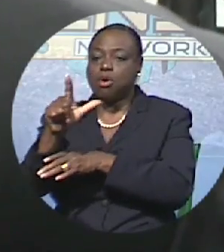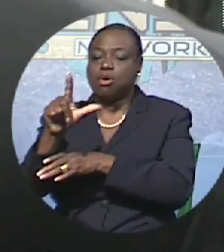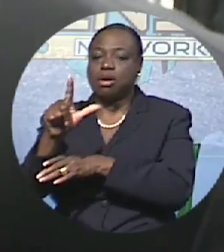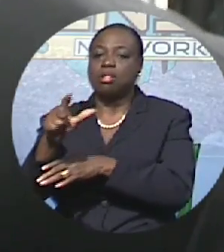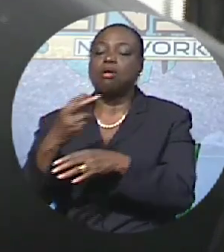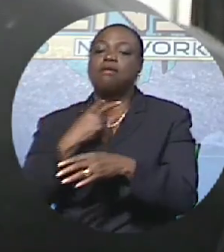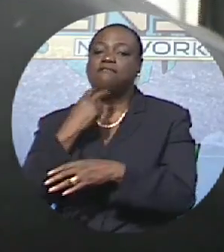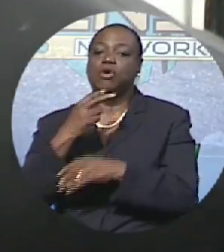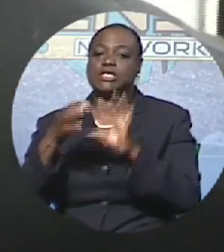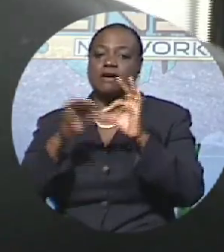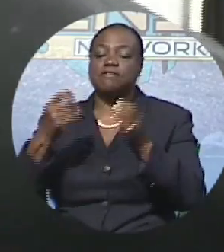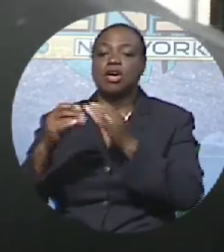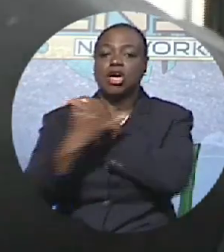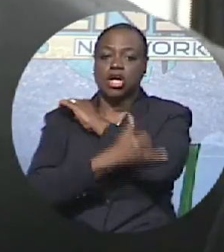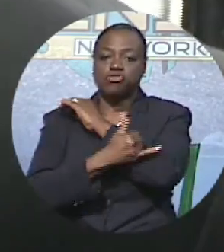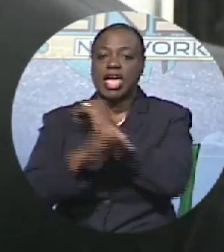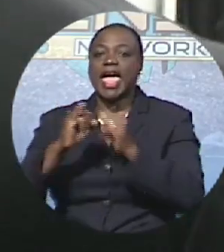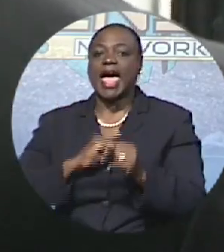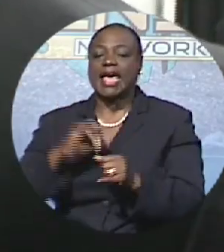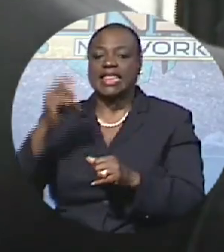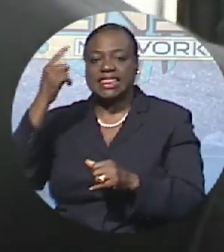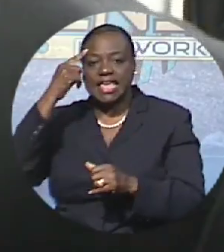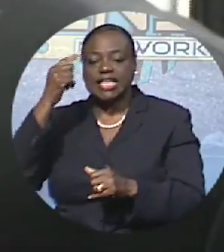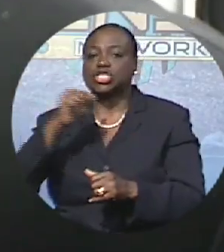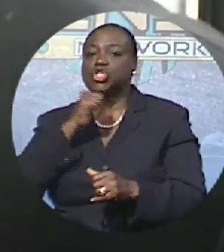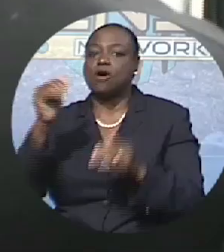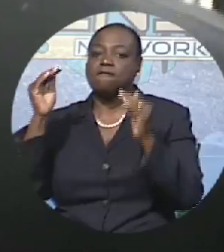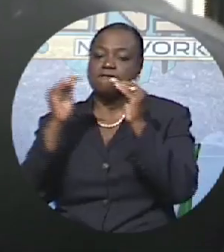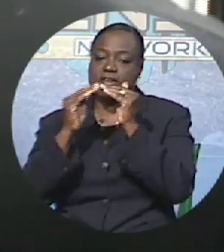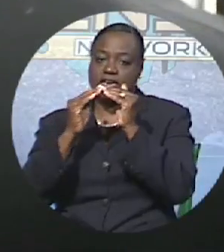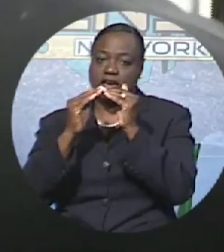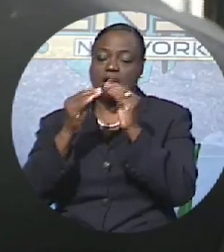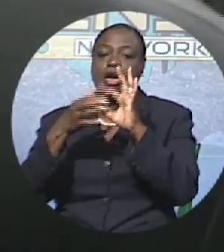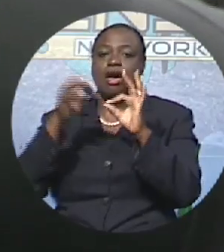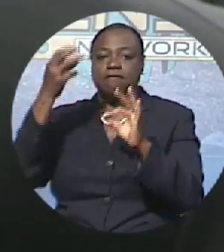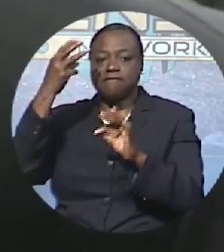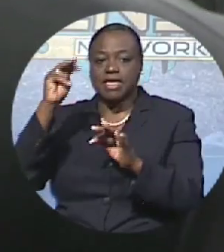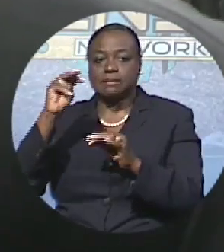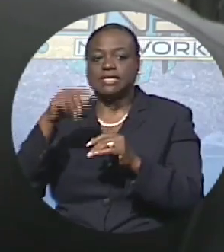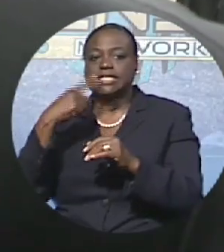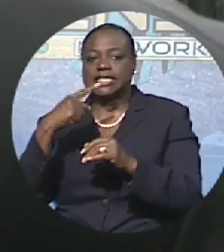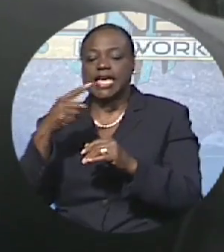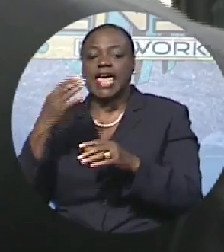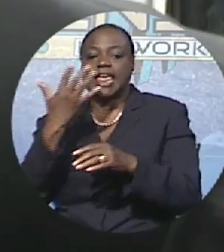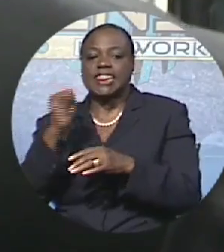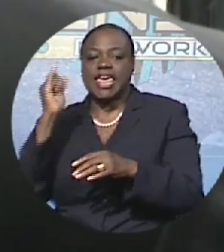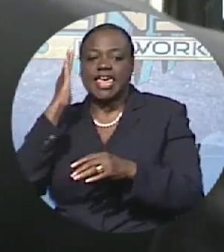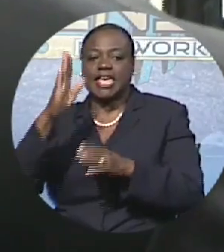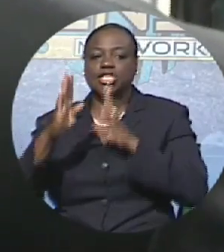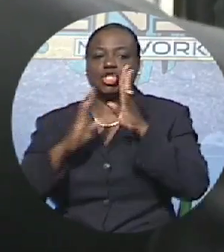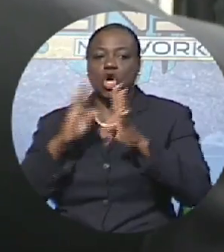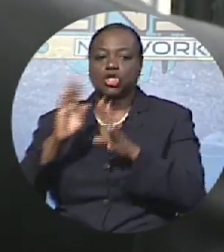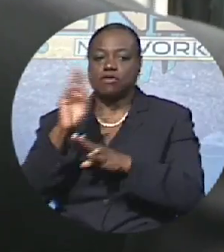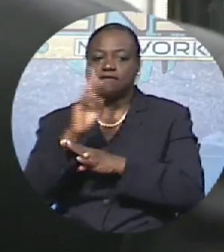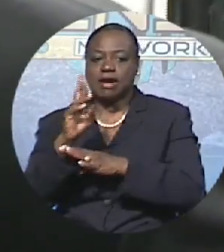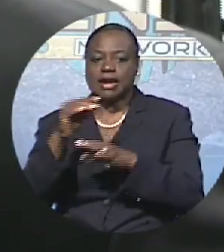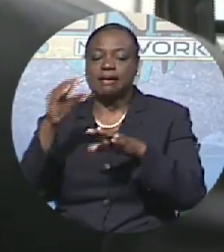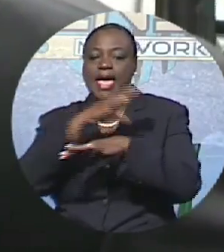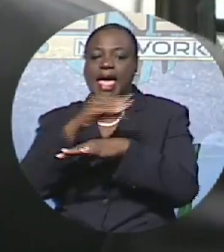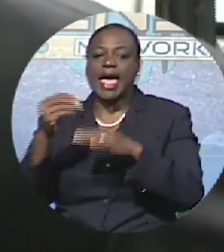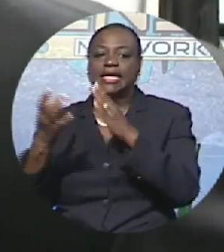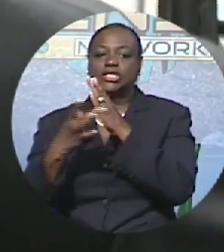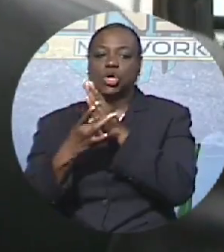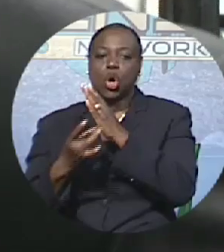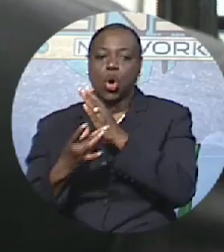it is unfair of them to say they can speak to referendum, they can speak to oil, but something